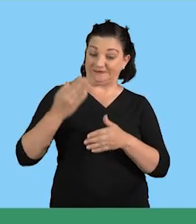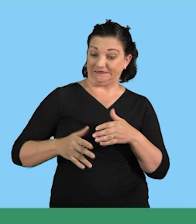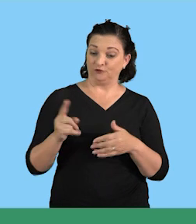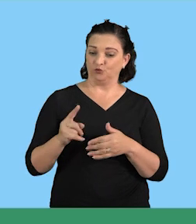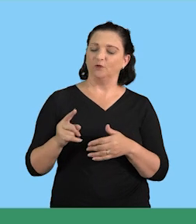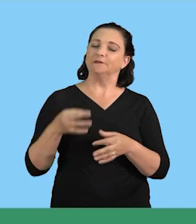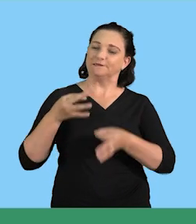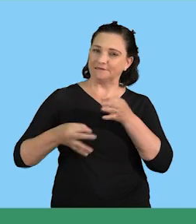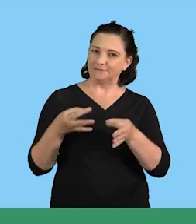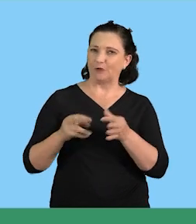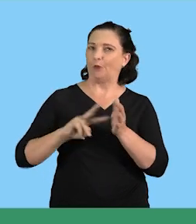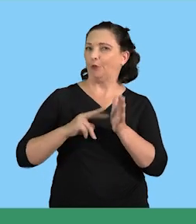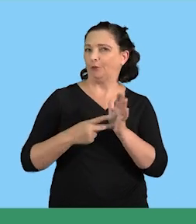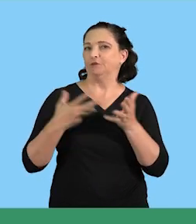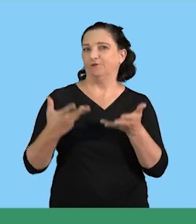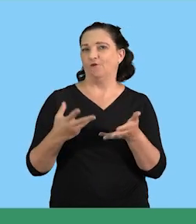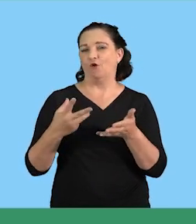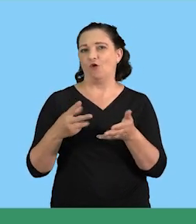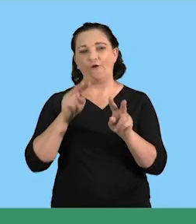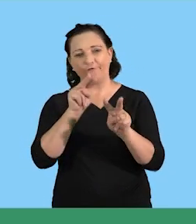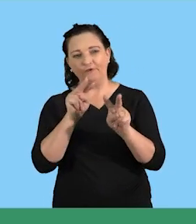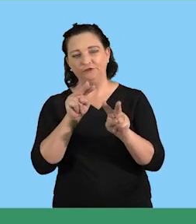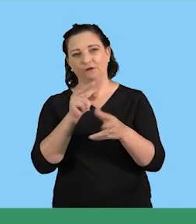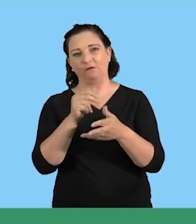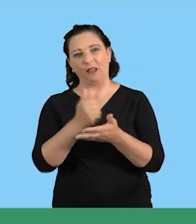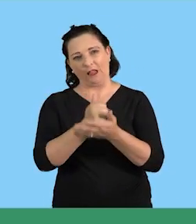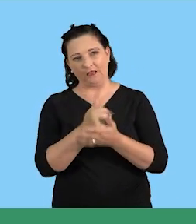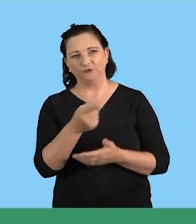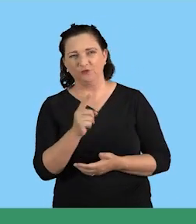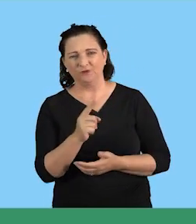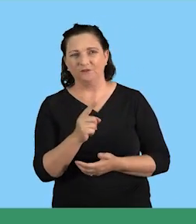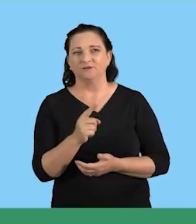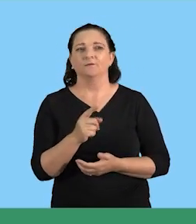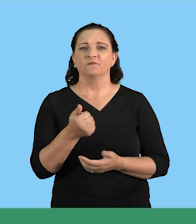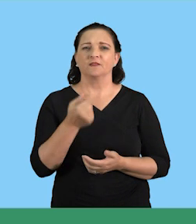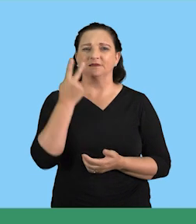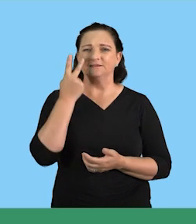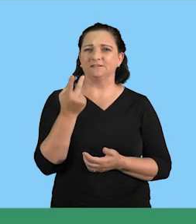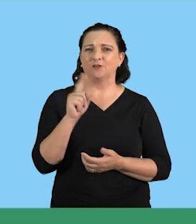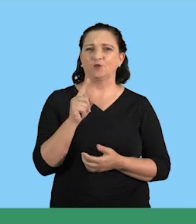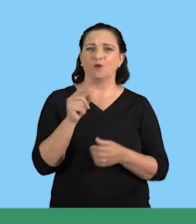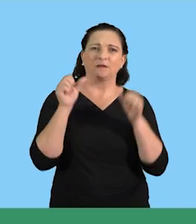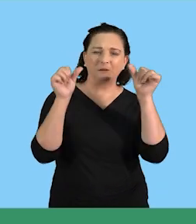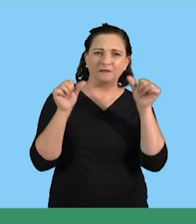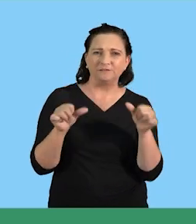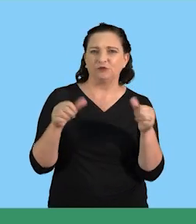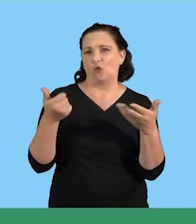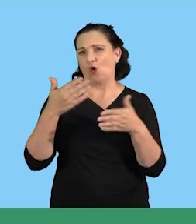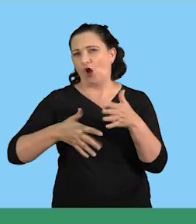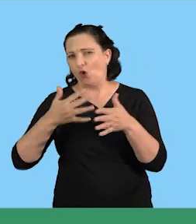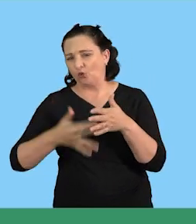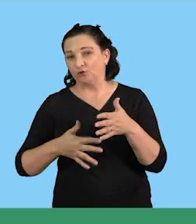the purpose of visual aids, identify visual aids from given scenarios or case studies, pictures or